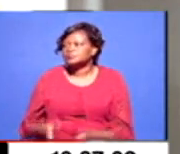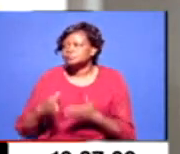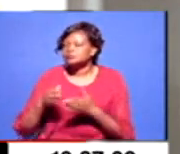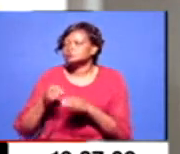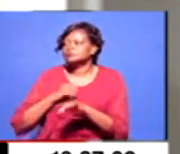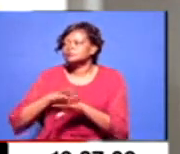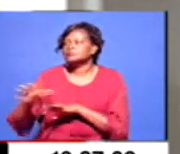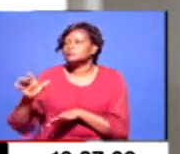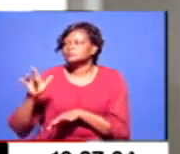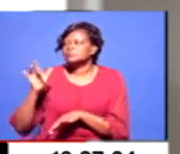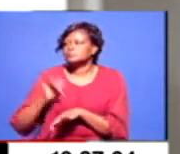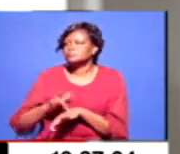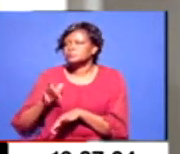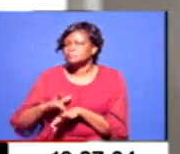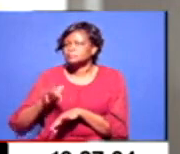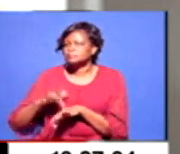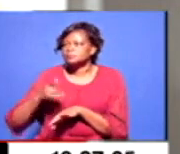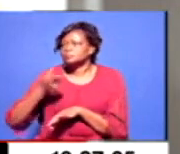give them